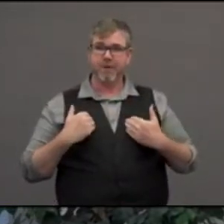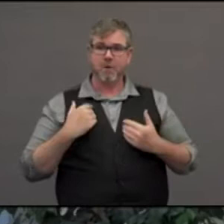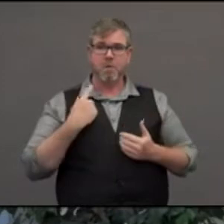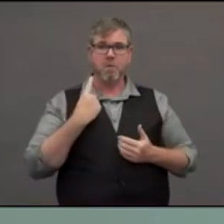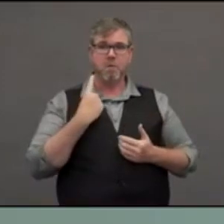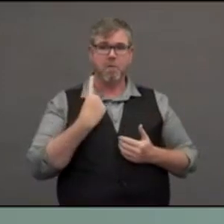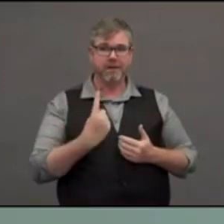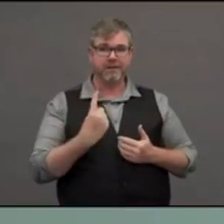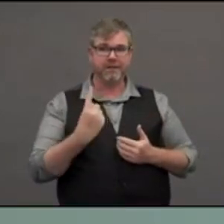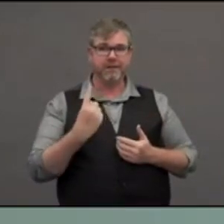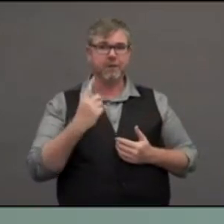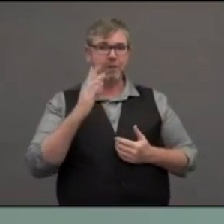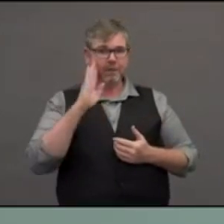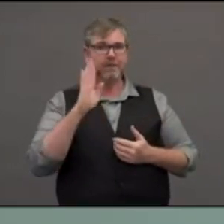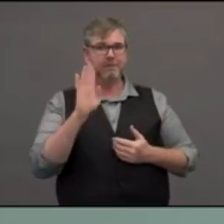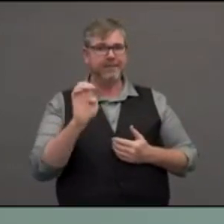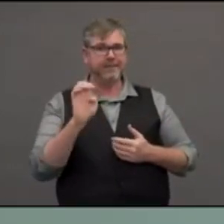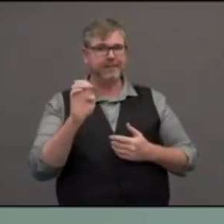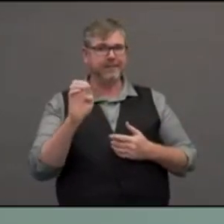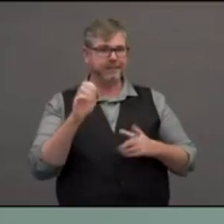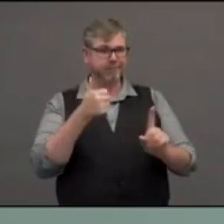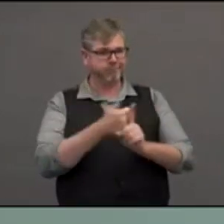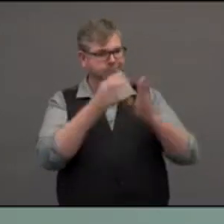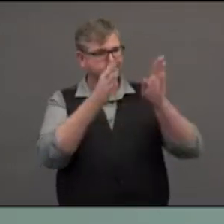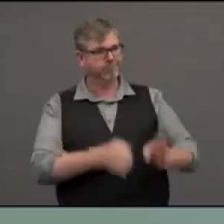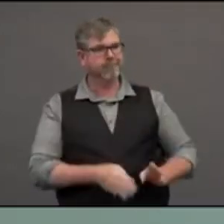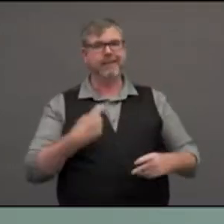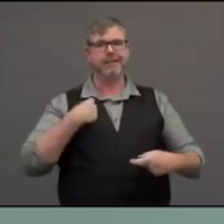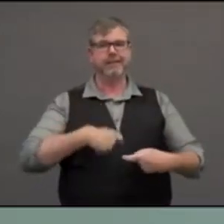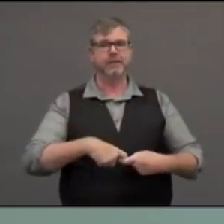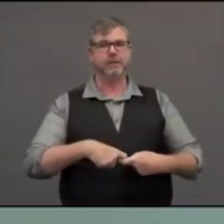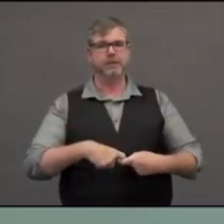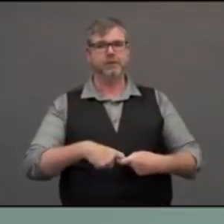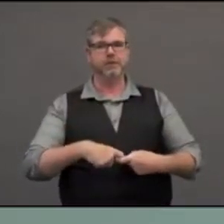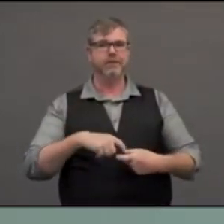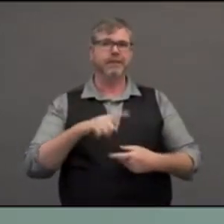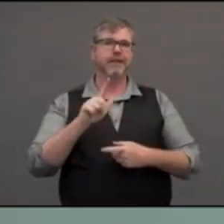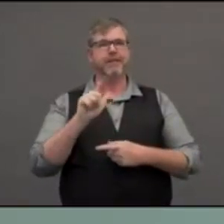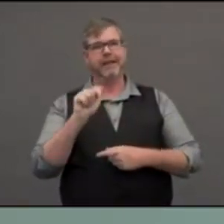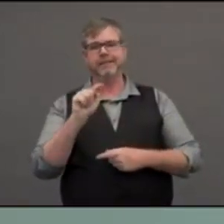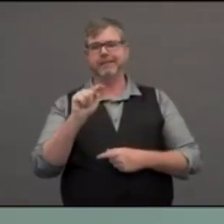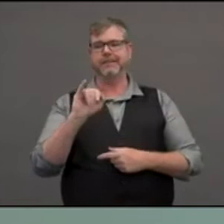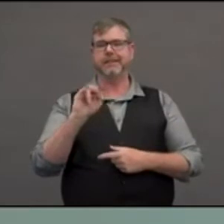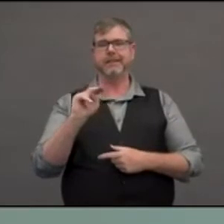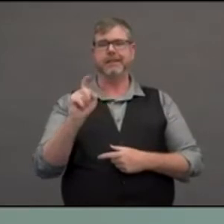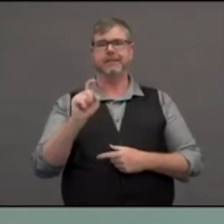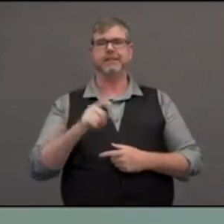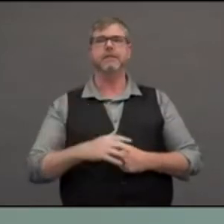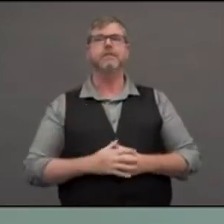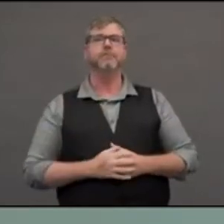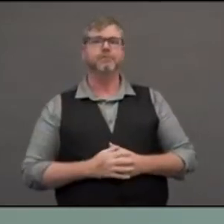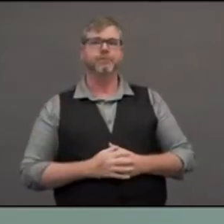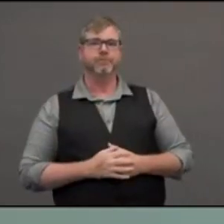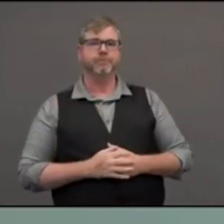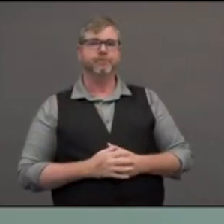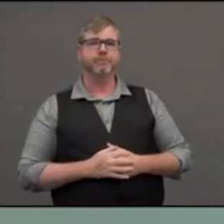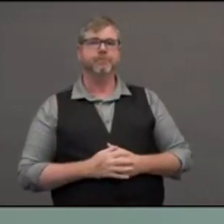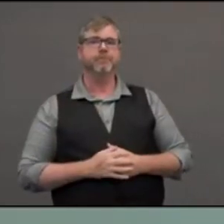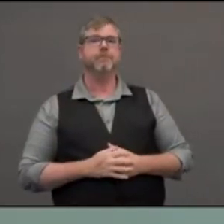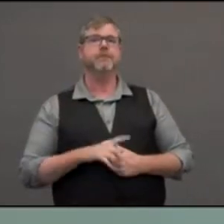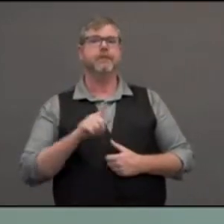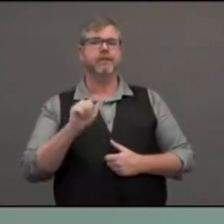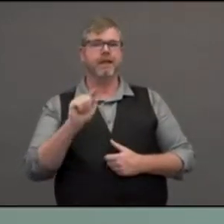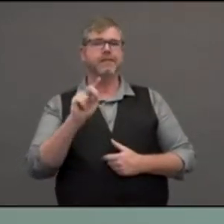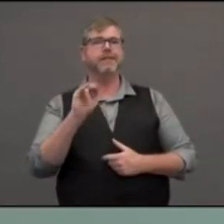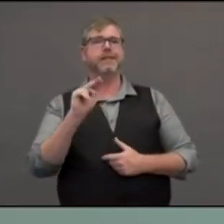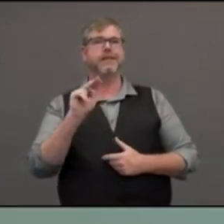word Latino, we mean Latino, Latina, Latinx, Latine, folks of that ethnic background,